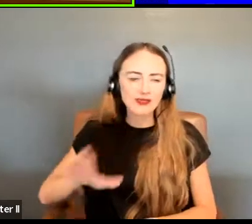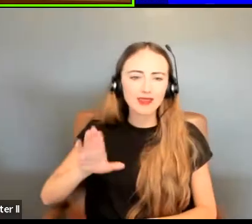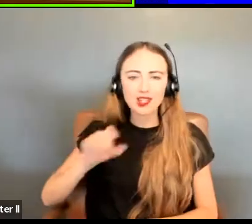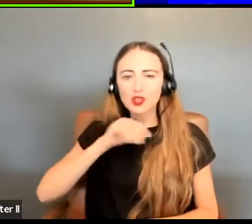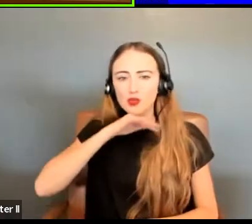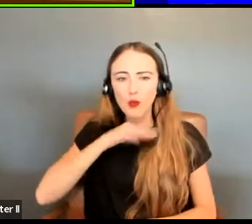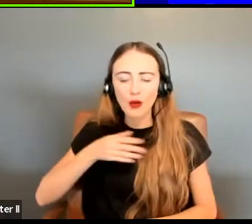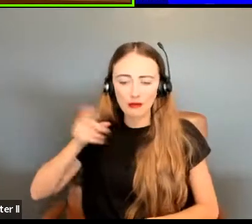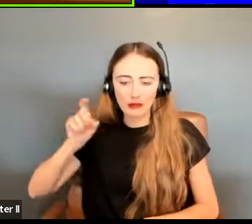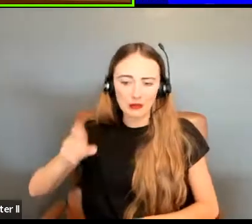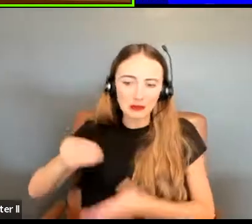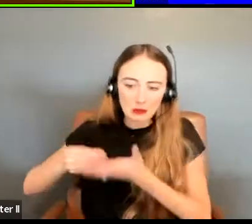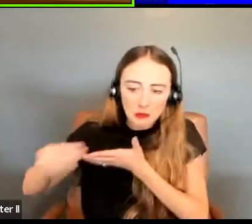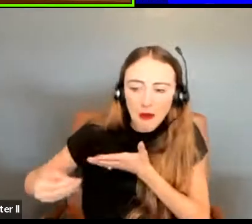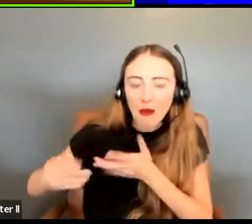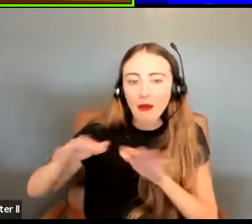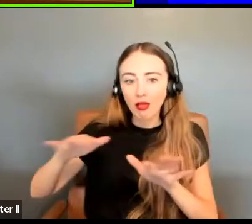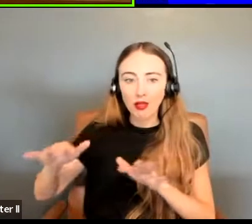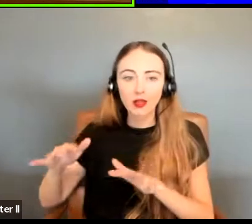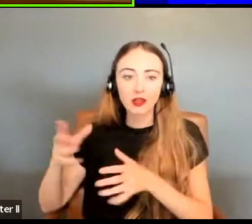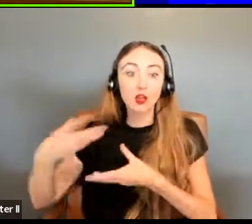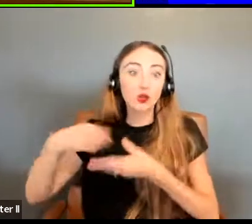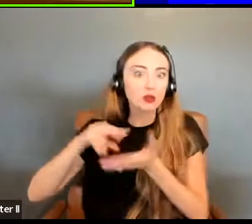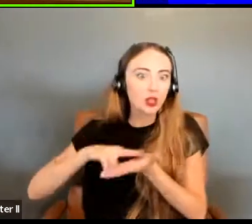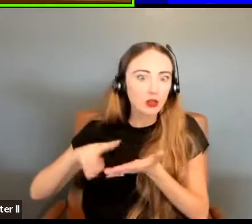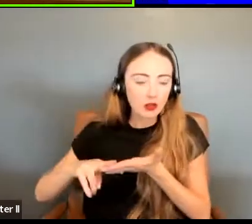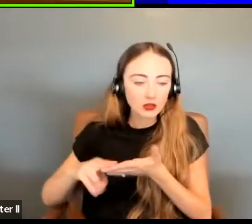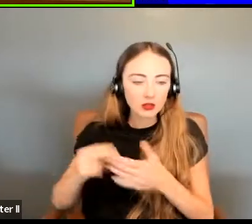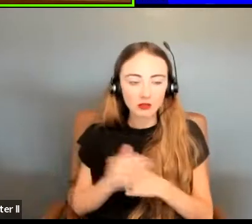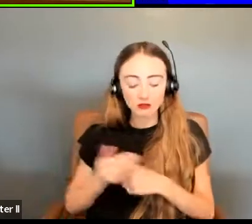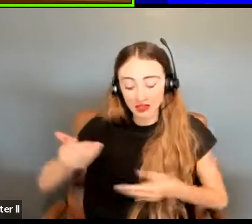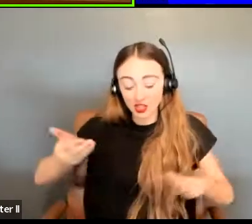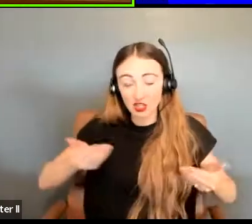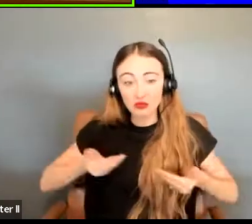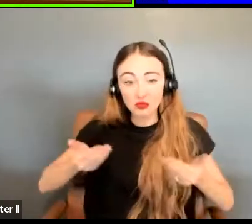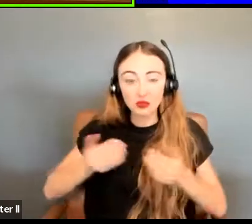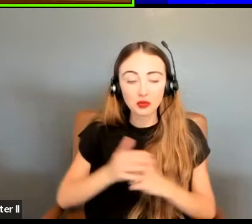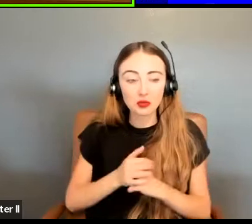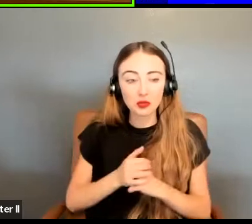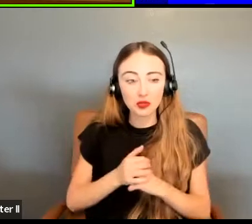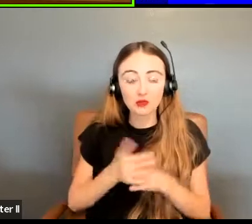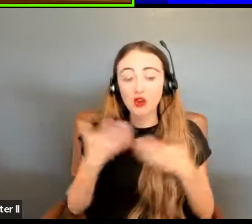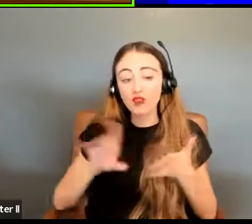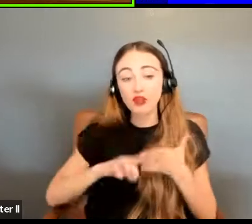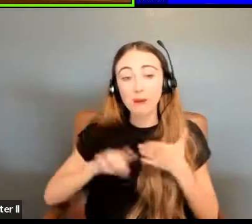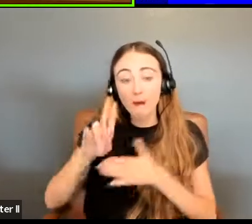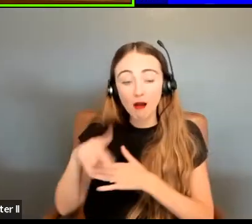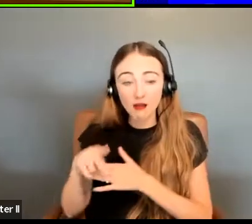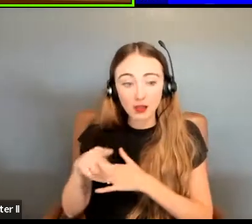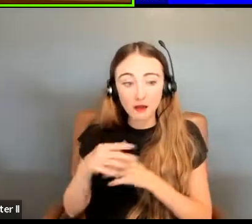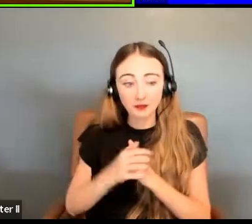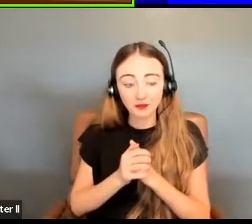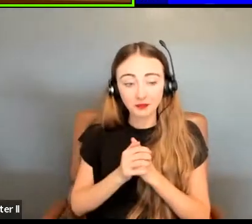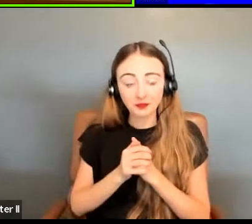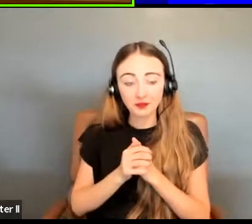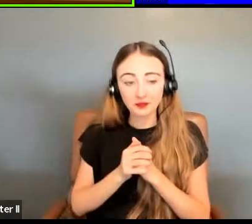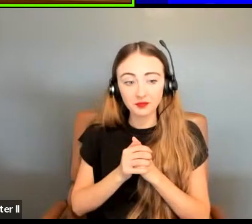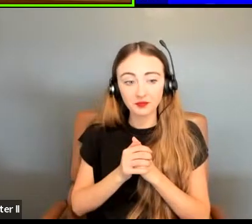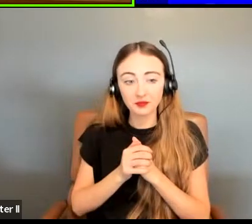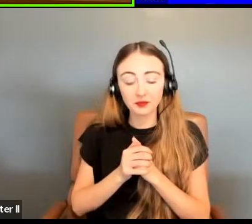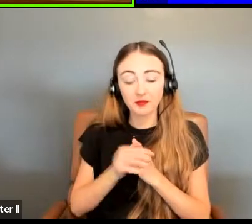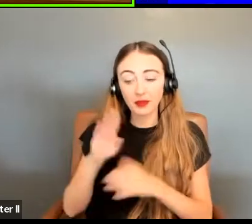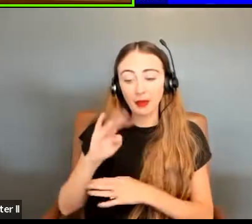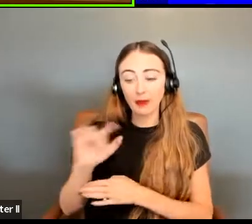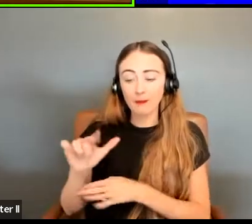being purchased in a contract. As introduced and as marked up by the Committee on Transportation and the Environment, the bill